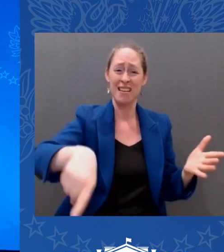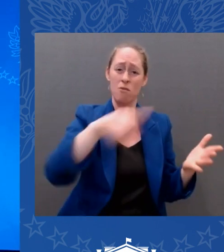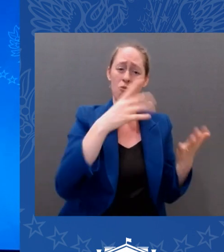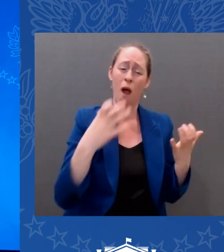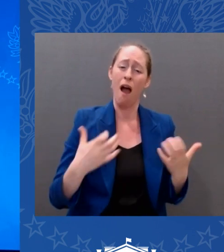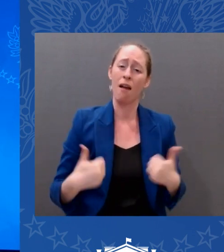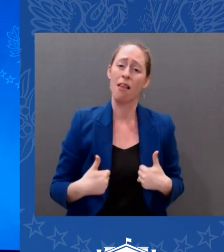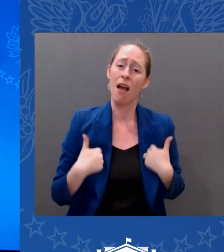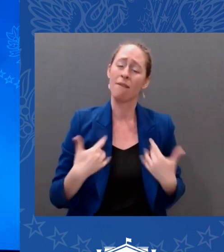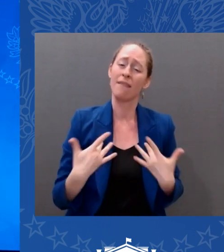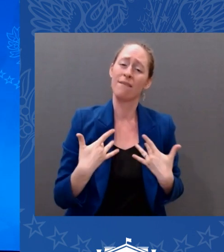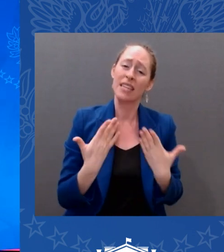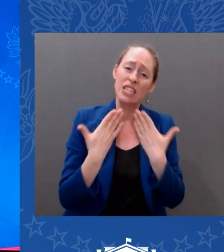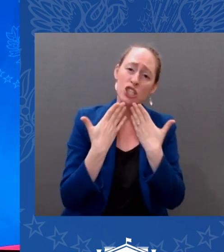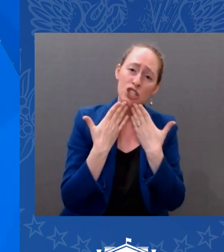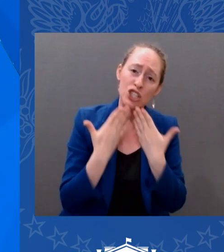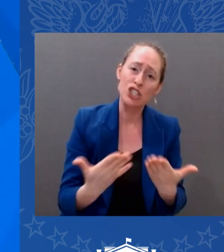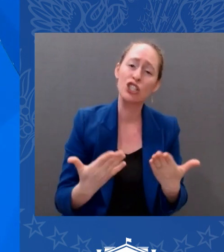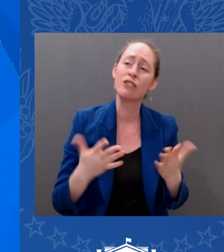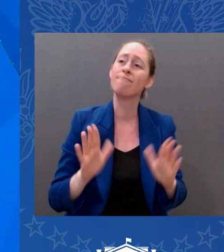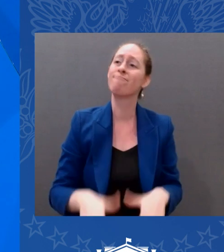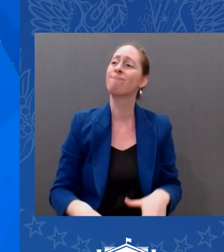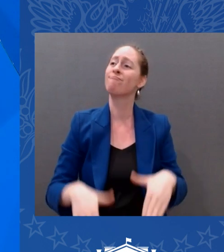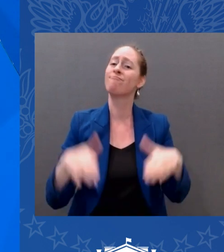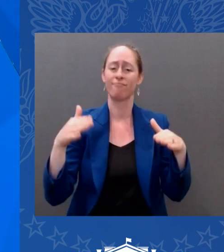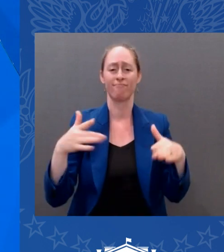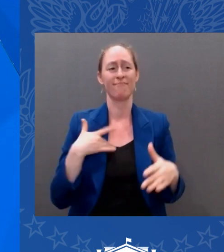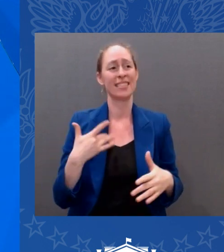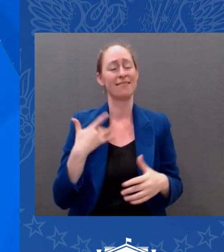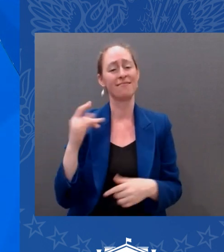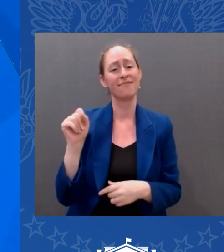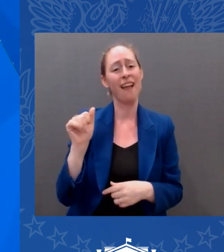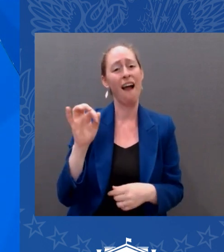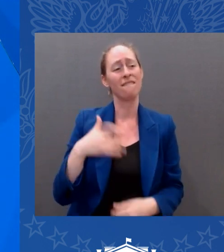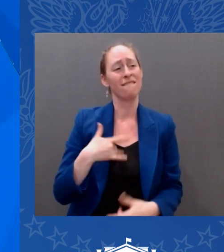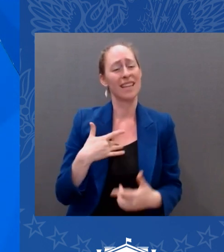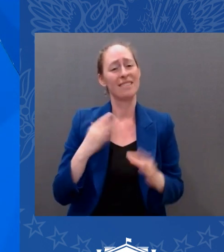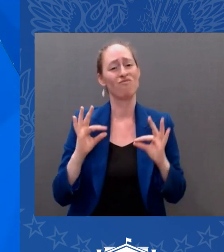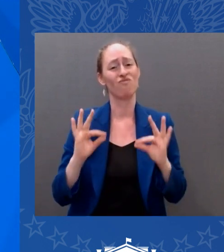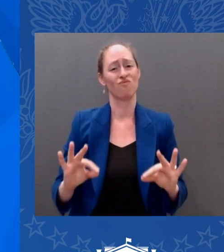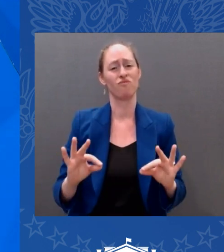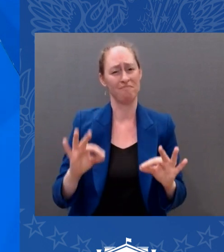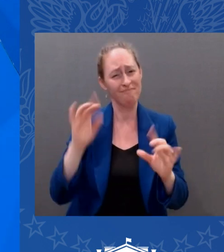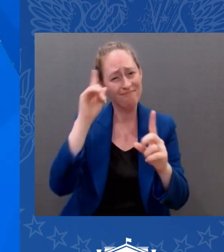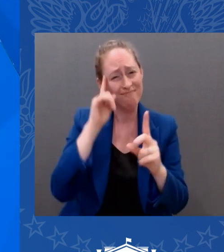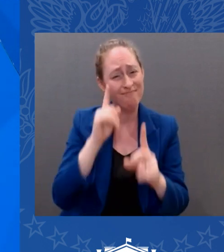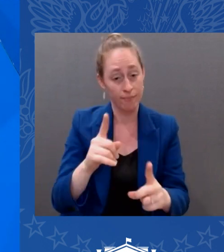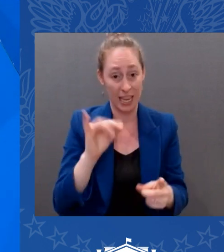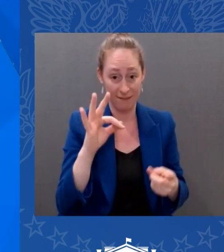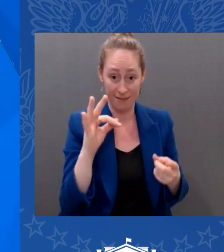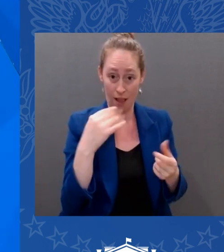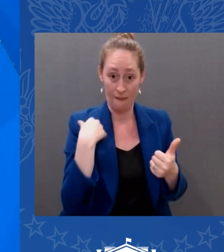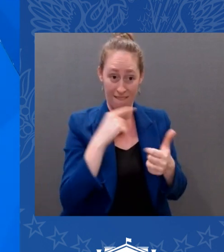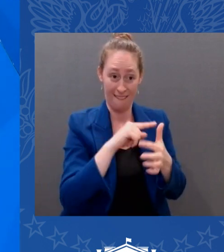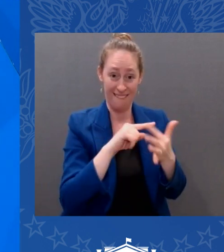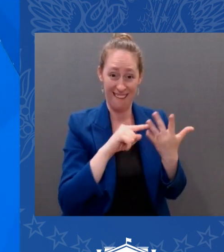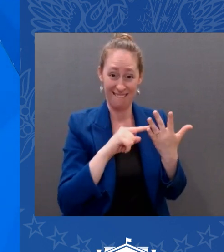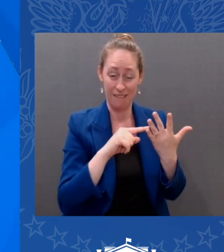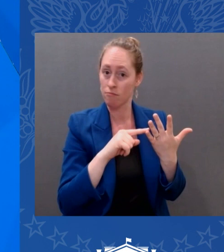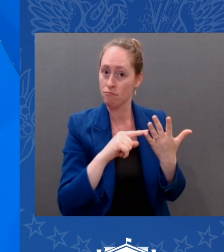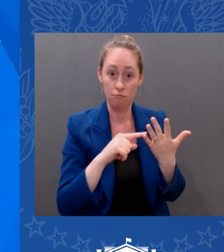those basics are absent in one place, that's when people make the desperate decision to seek